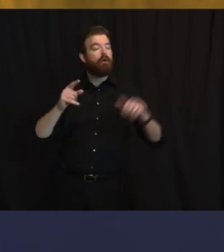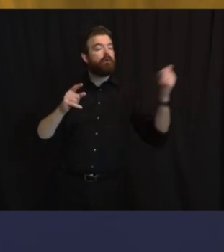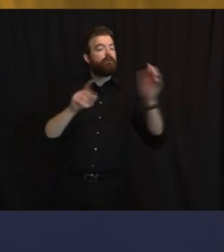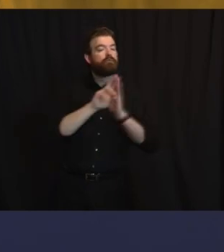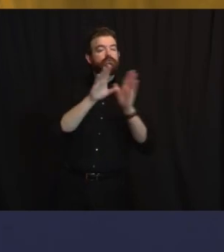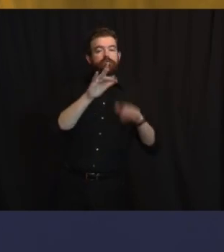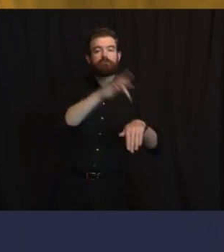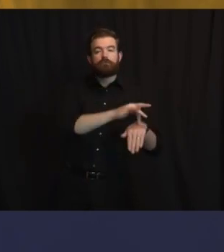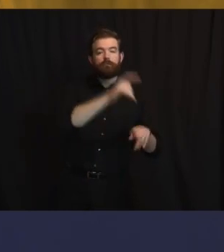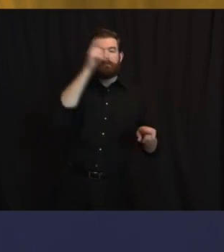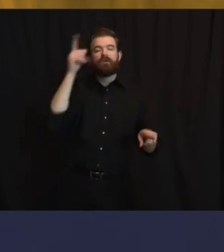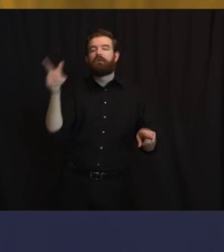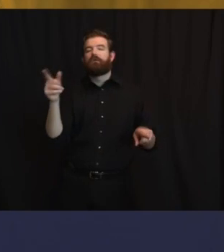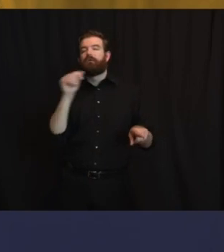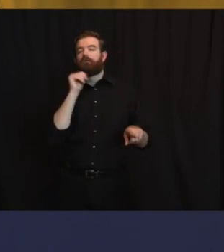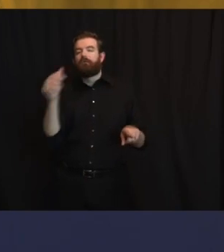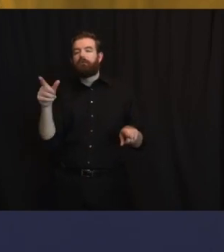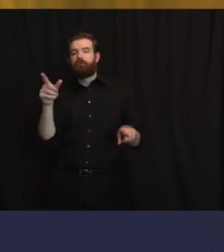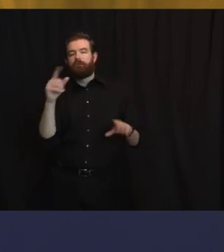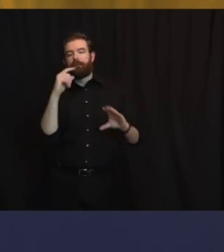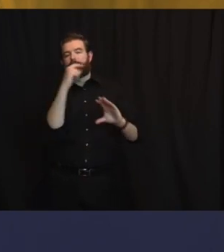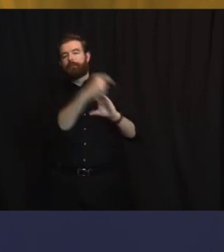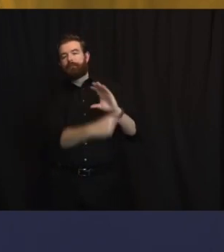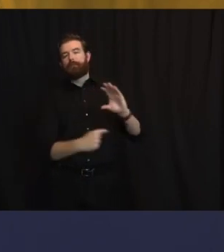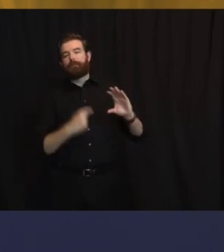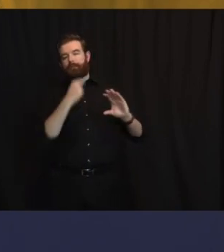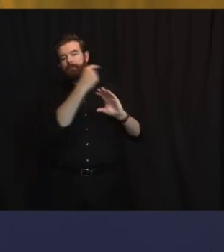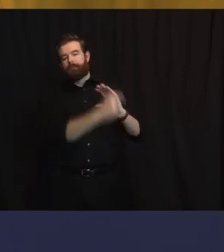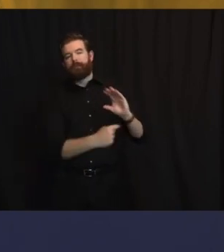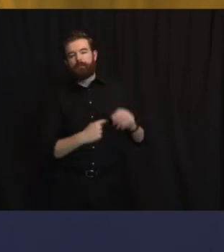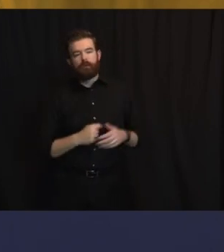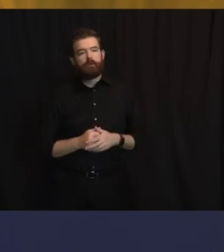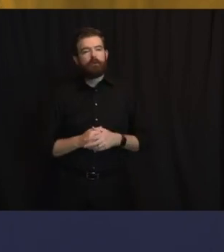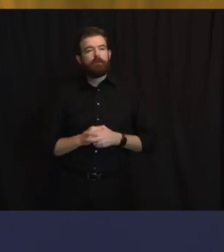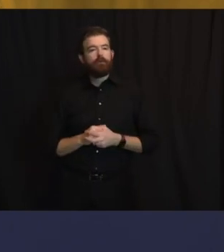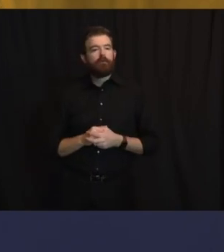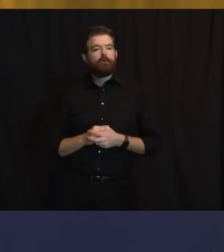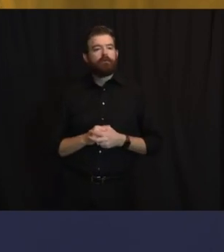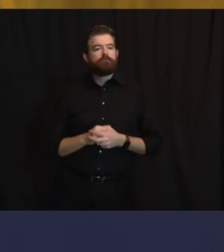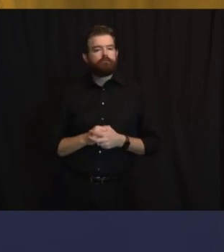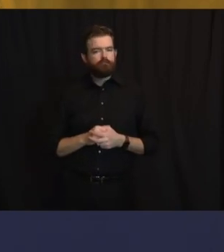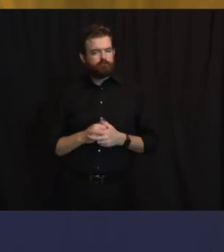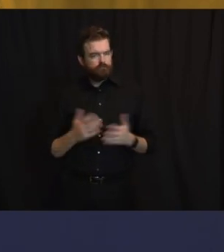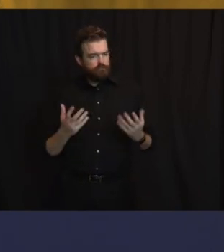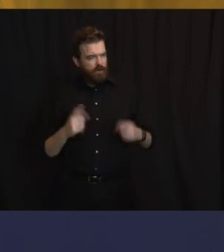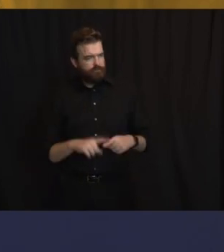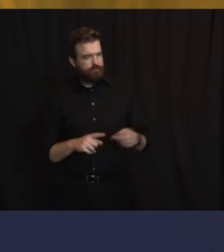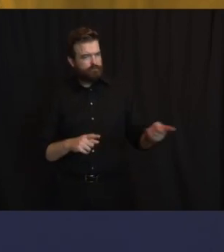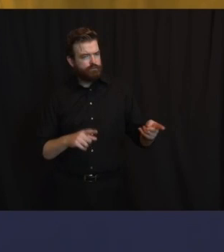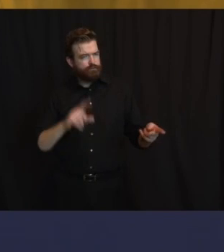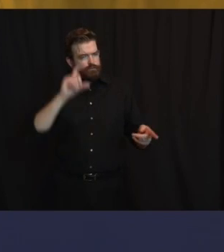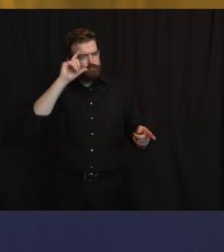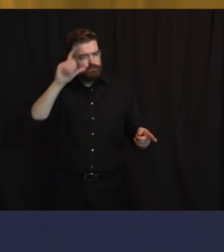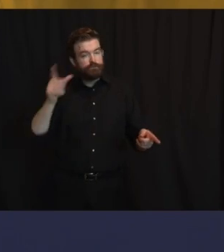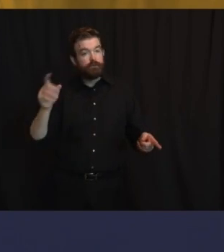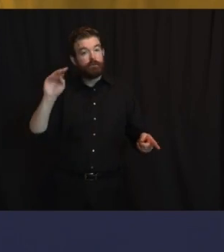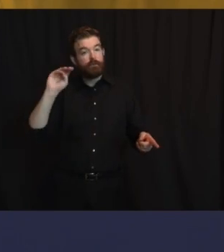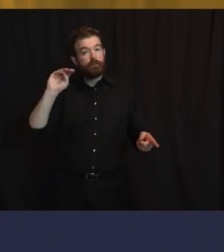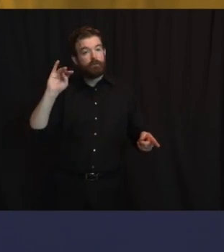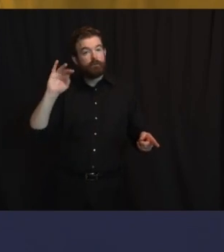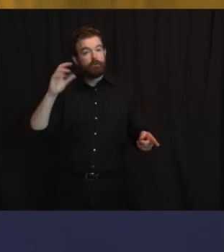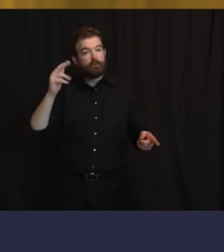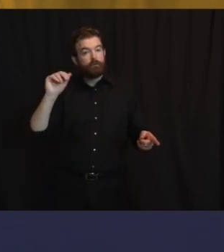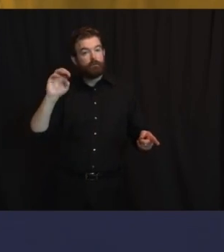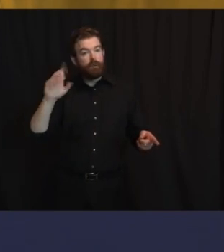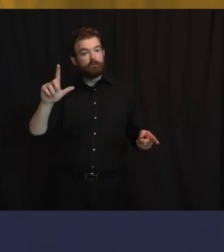have happened if something happened to the other guys? I think if something had happened to Michael Collins, Neil Armstrong and Buzz Aldrin